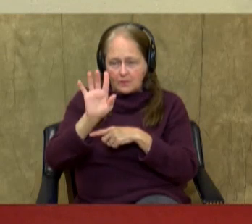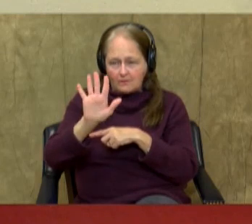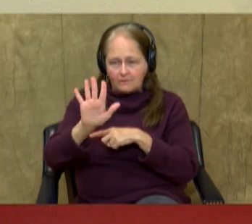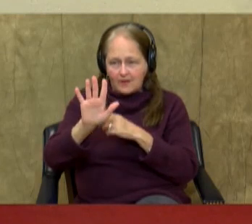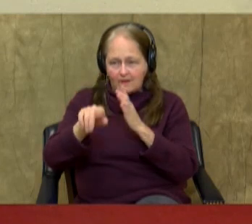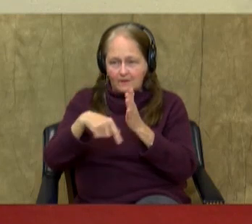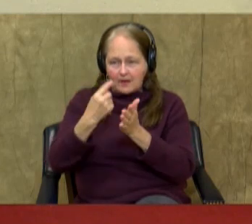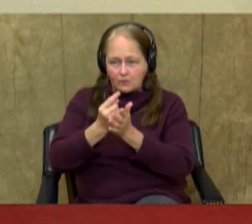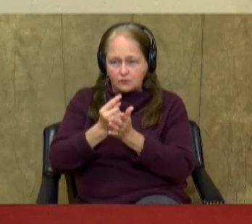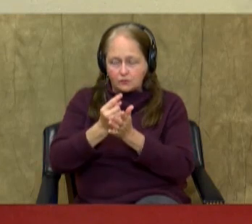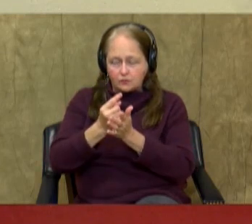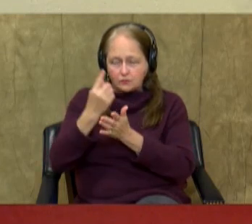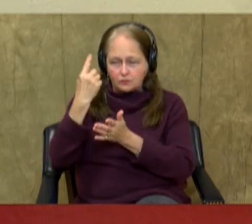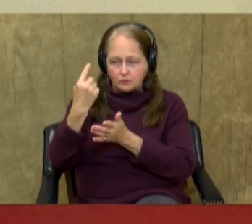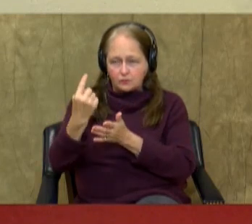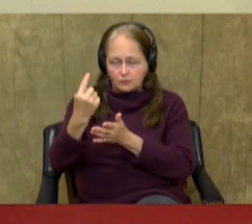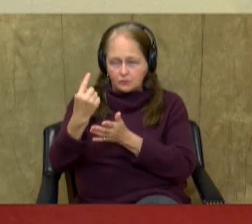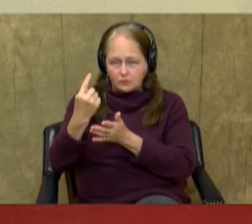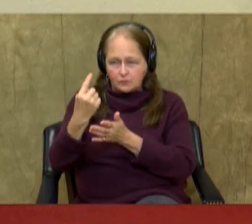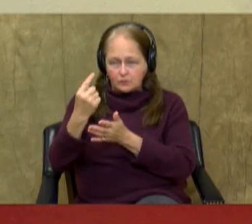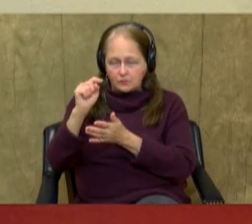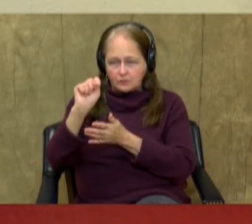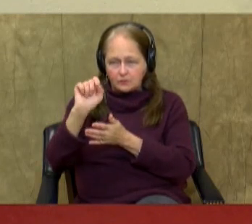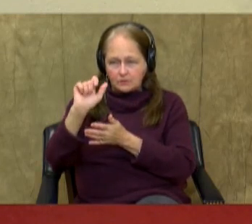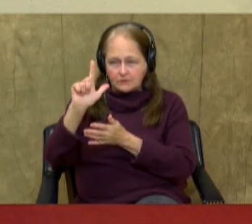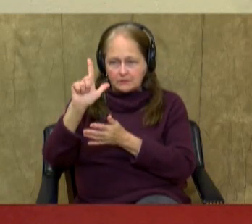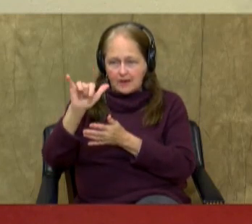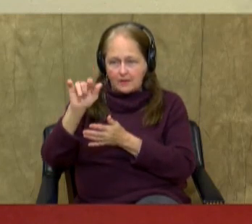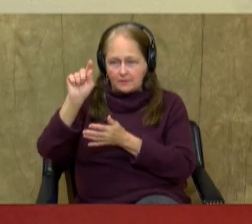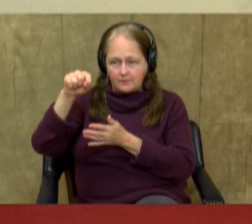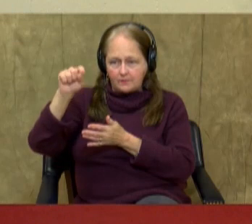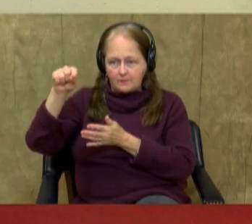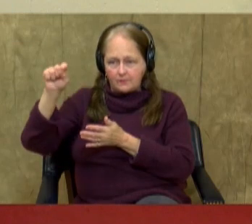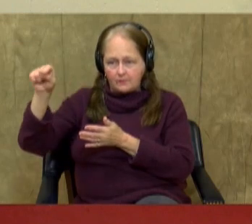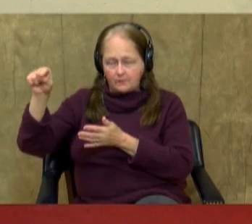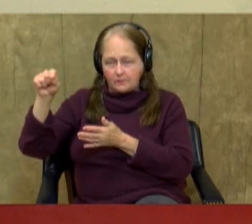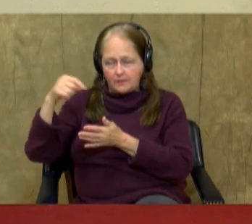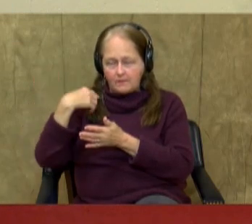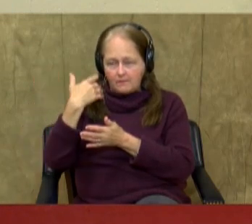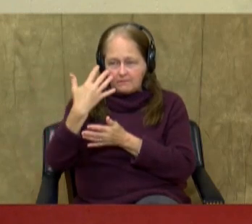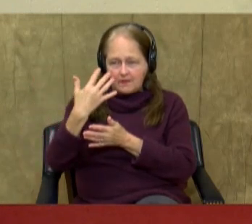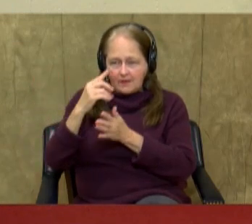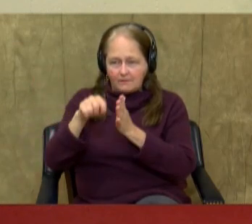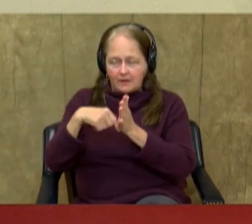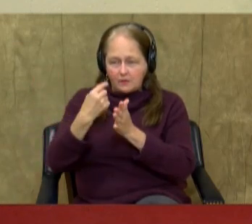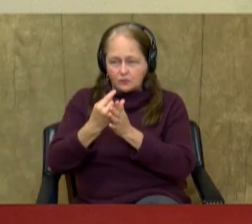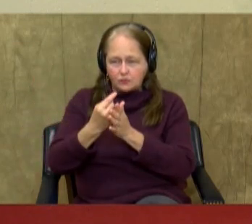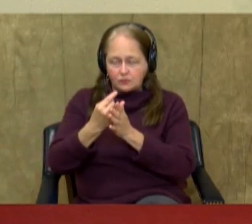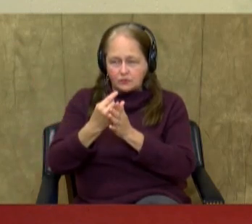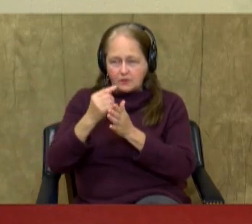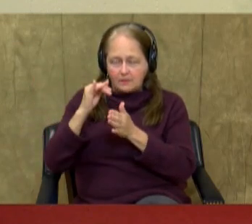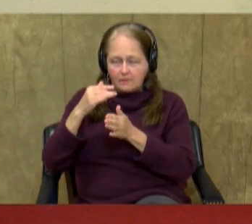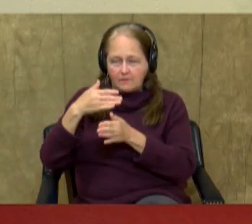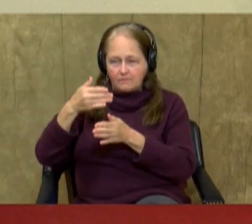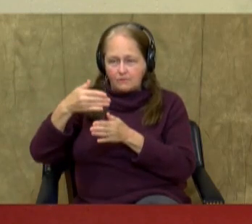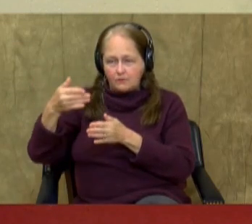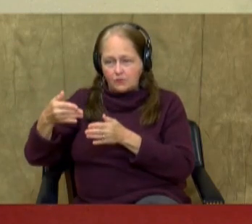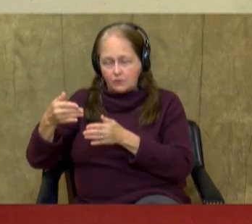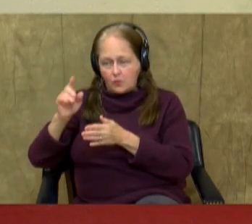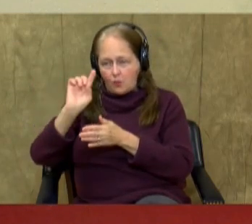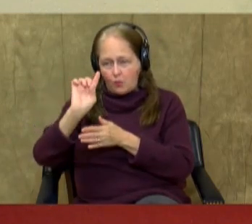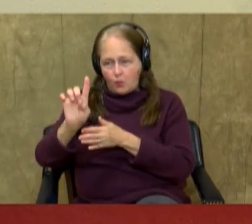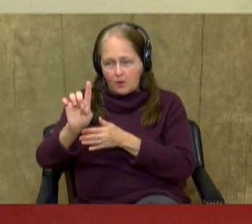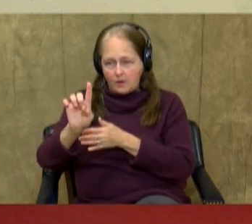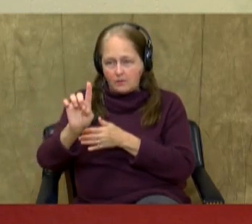5 hours. We're making tally marks. One student had 5 hours, therefore the frequency of it is